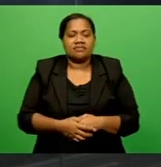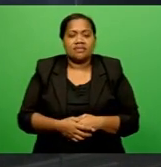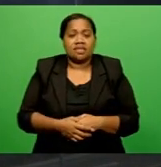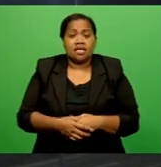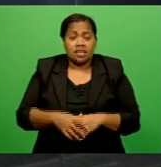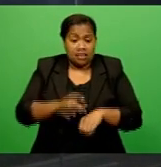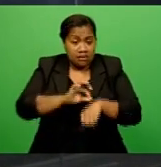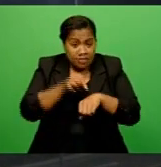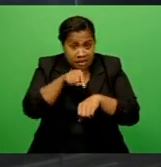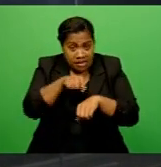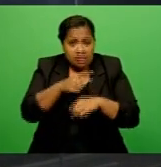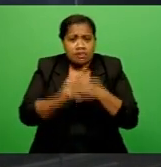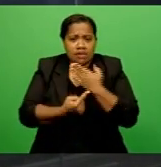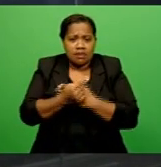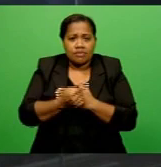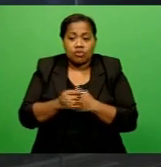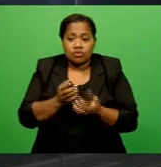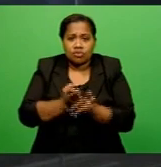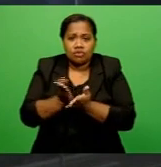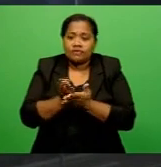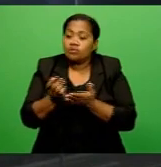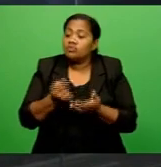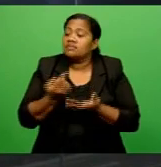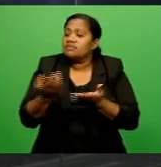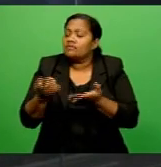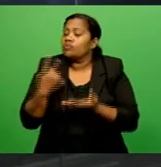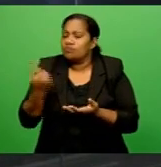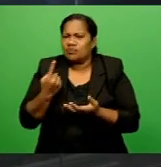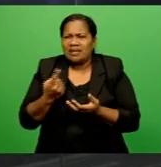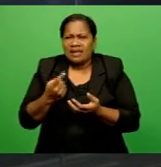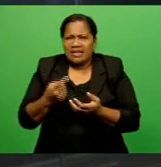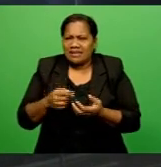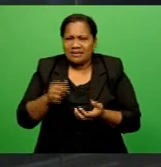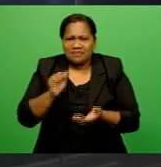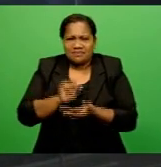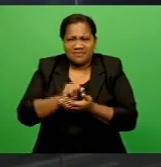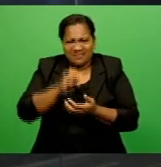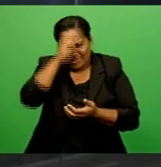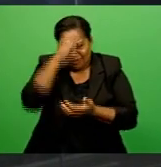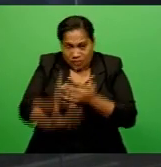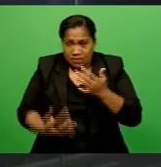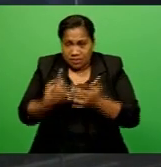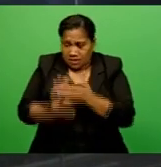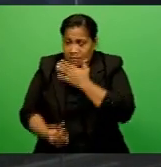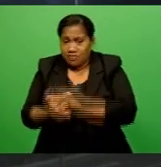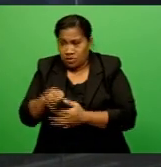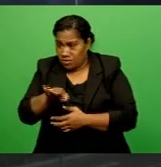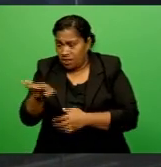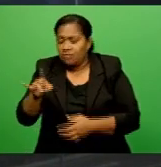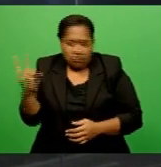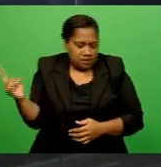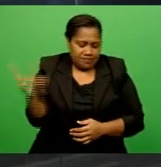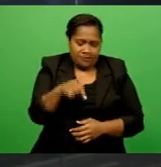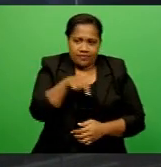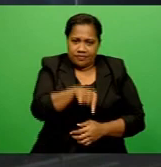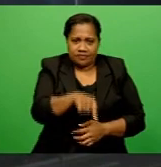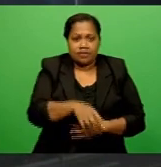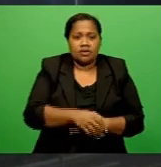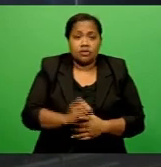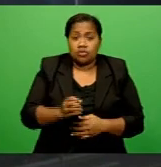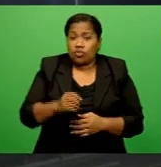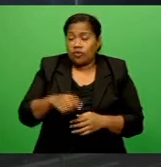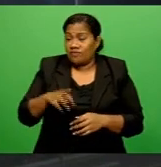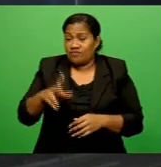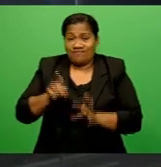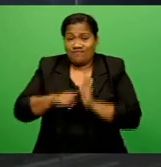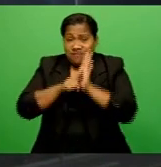to those that have been through this traumatic experience. Now, with 7 staff based at the Lautoka clinic, they will be working